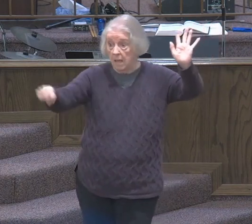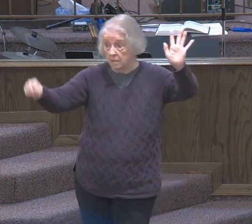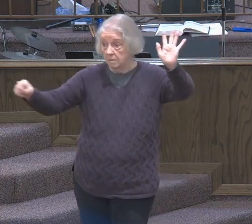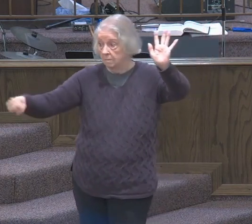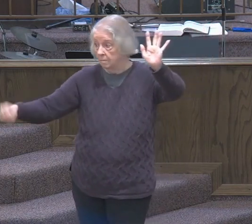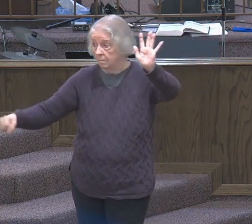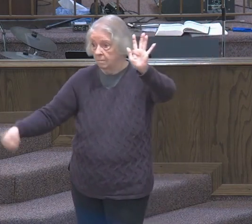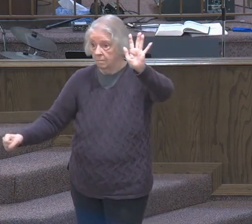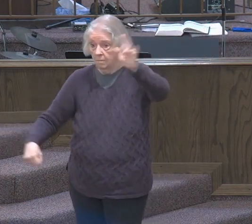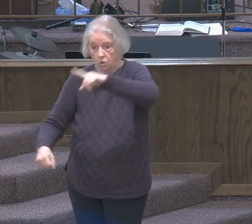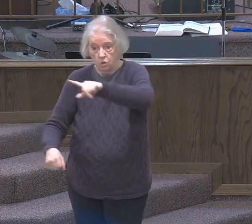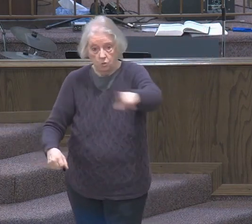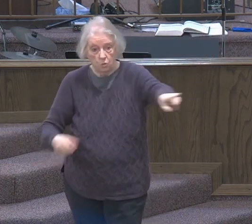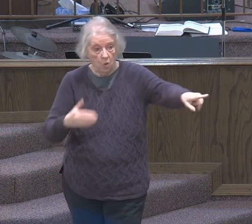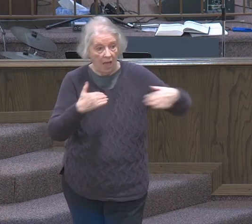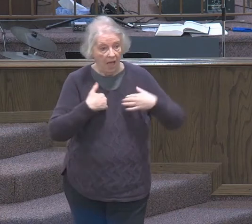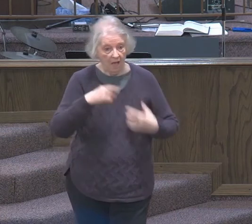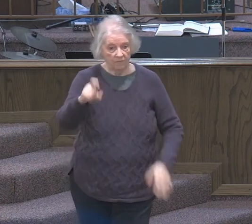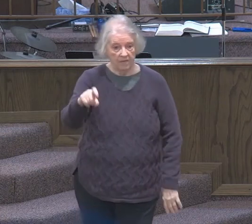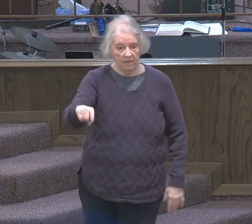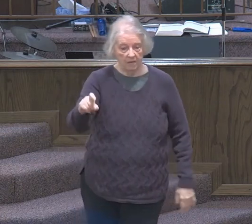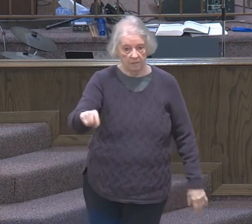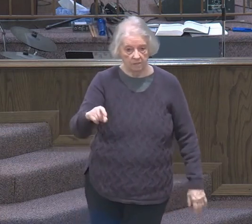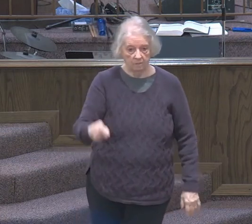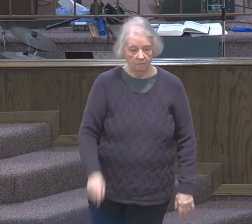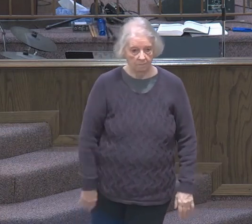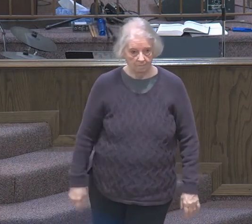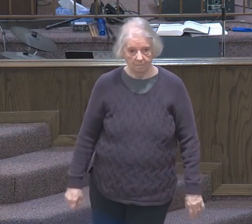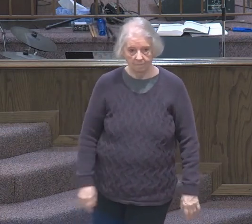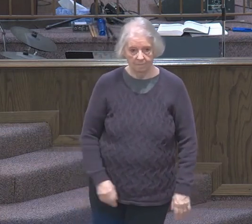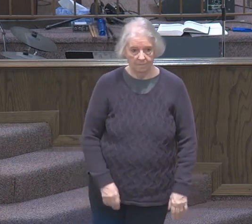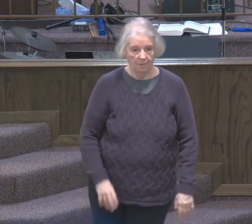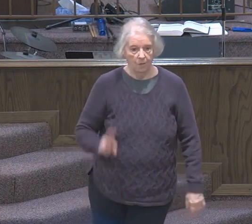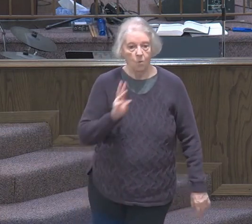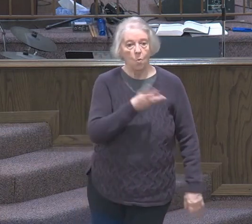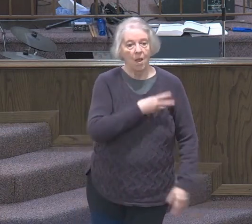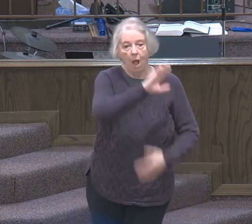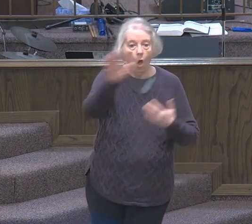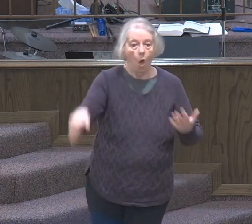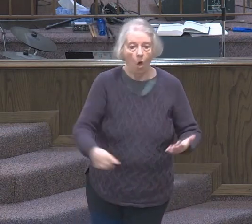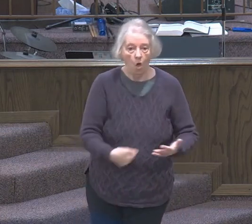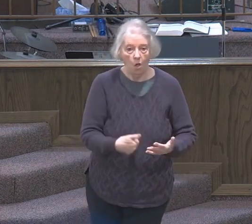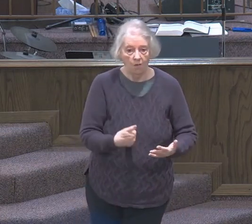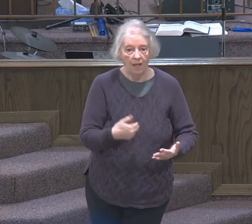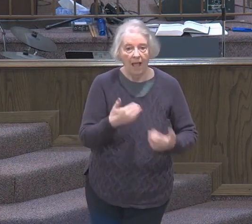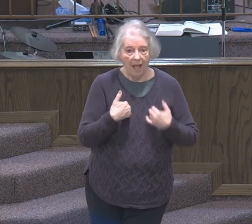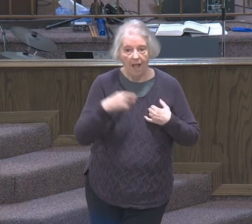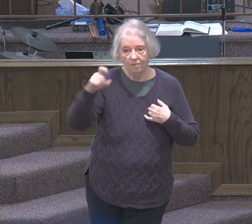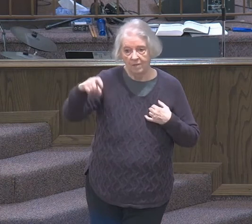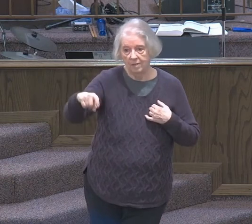We're just too strong to allow our vulnerabilities to be seen.